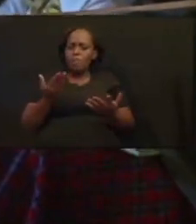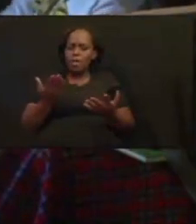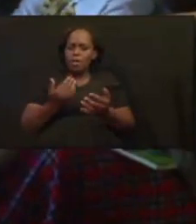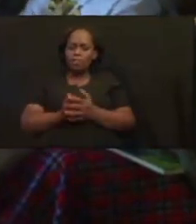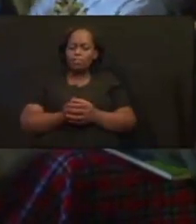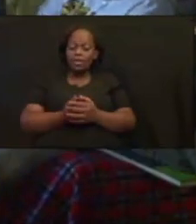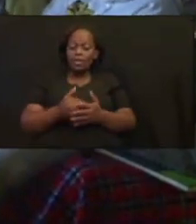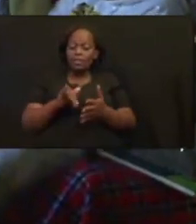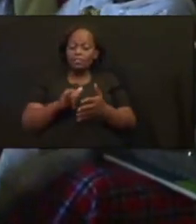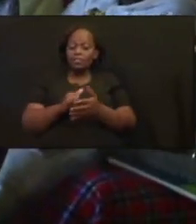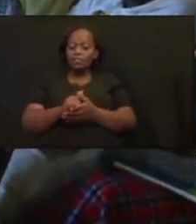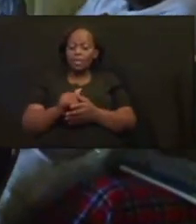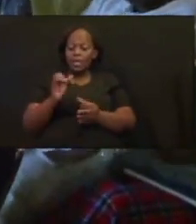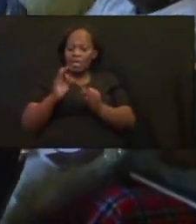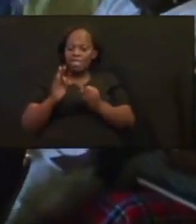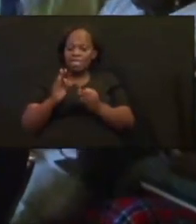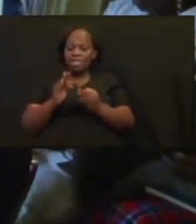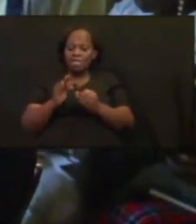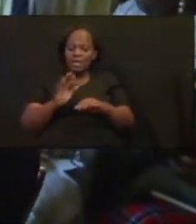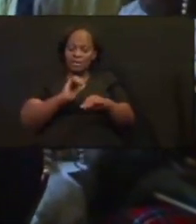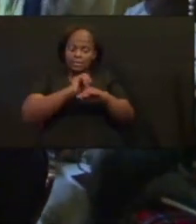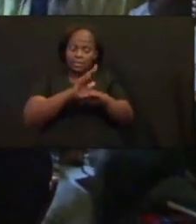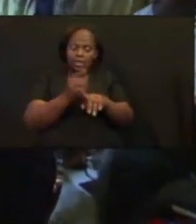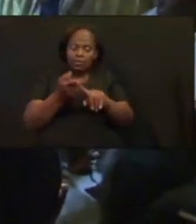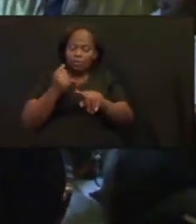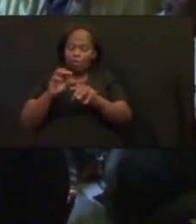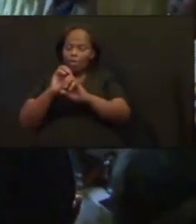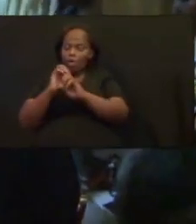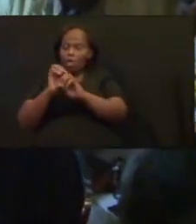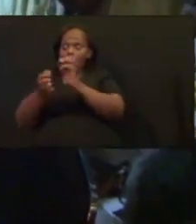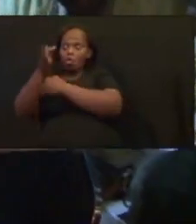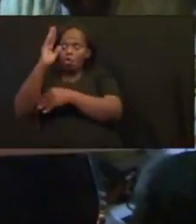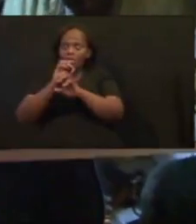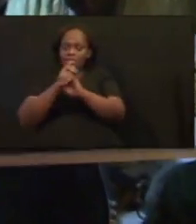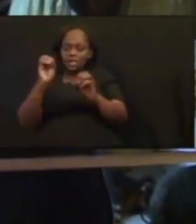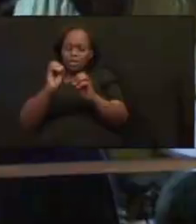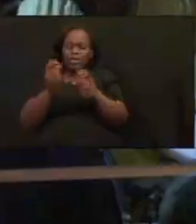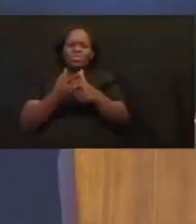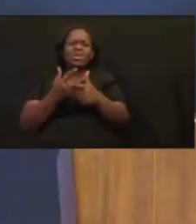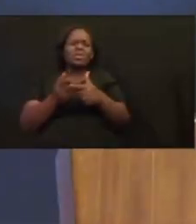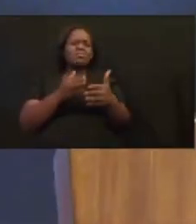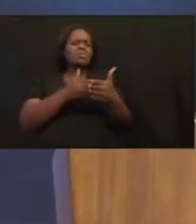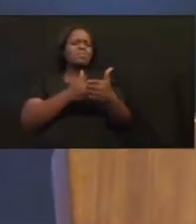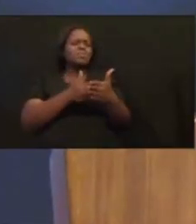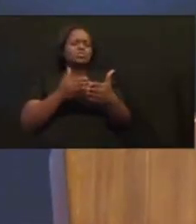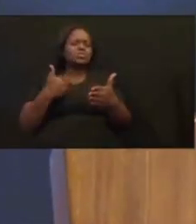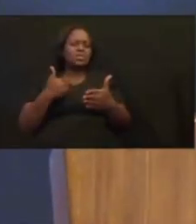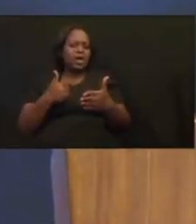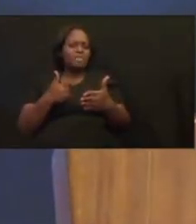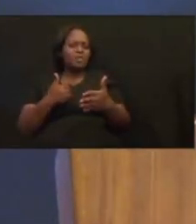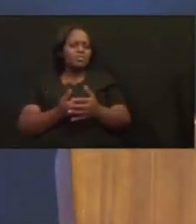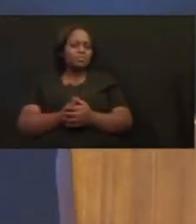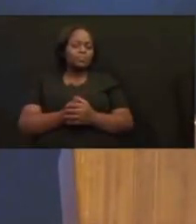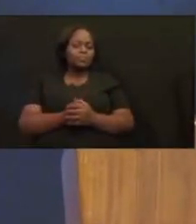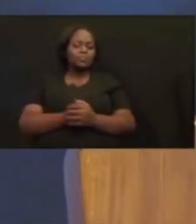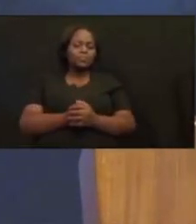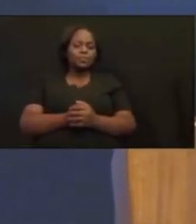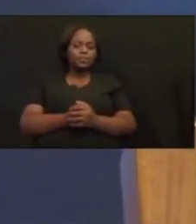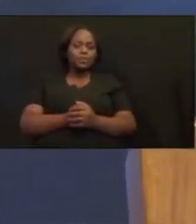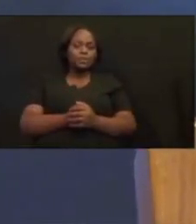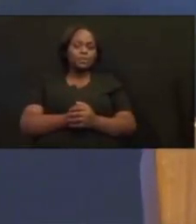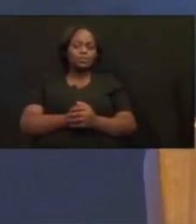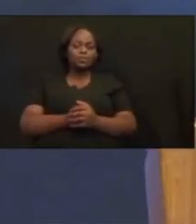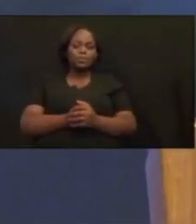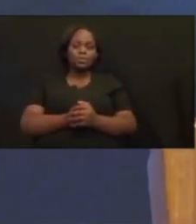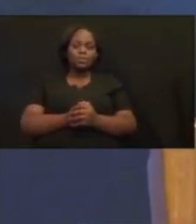means my limitation will only be a reflection of the limitation of where I came from, not where I'm passing